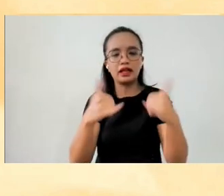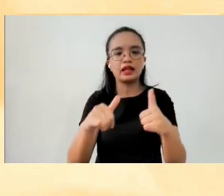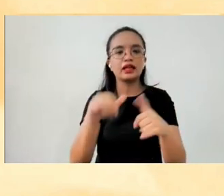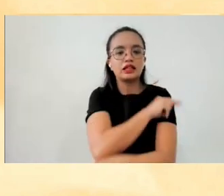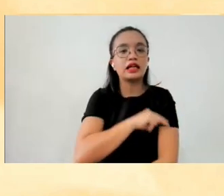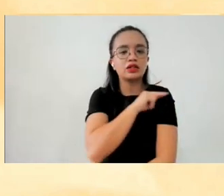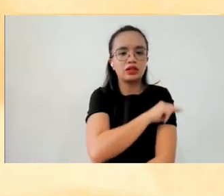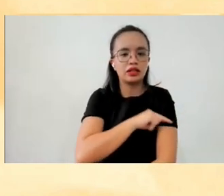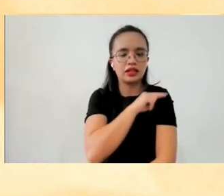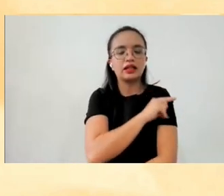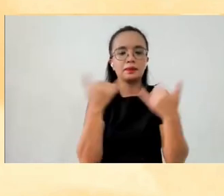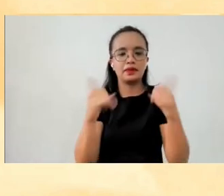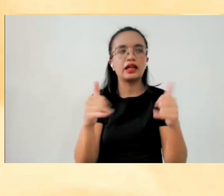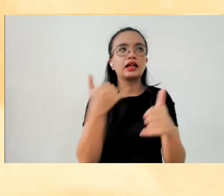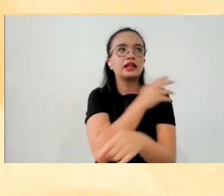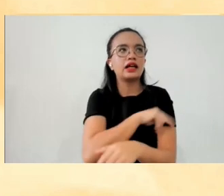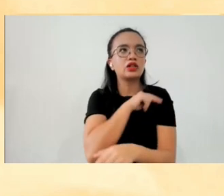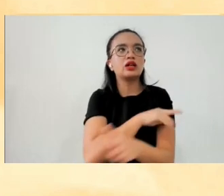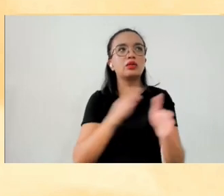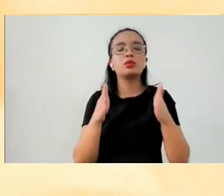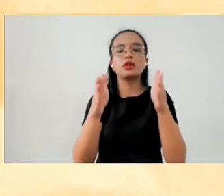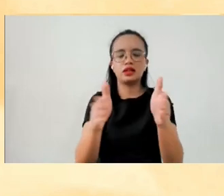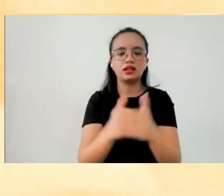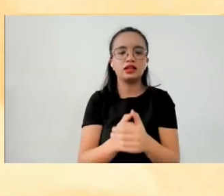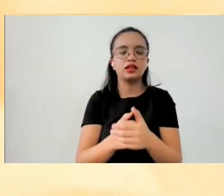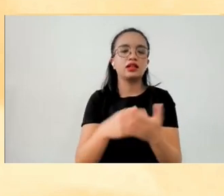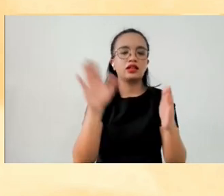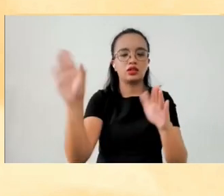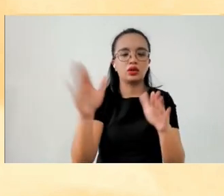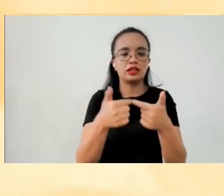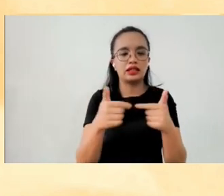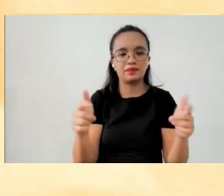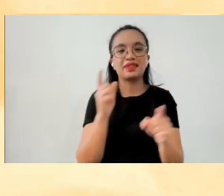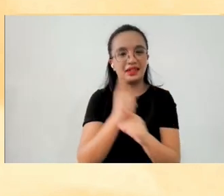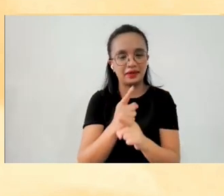play. It's their natural way of being. It's their language is play. So